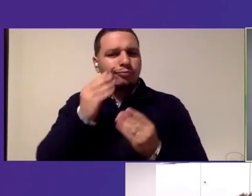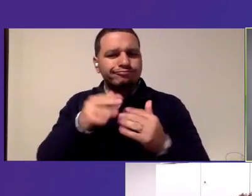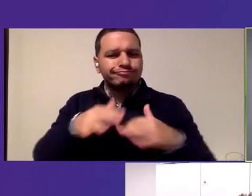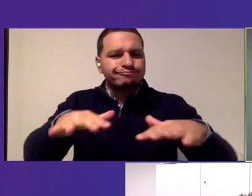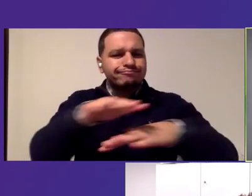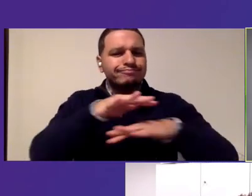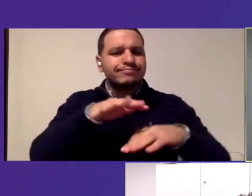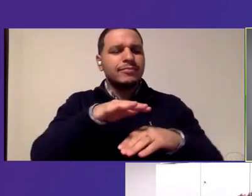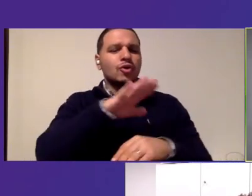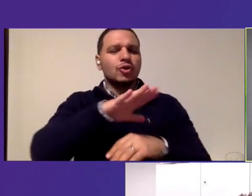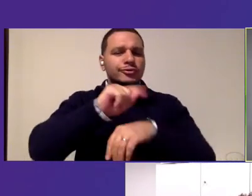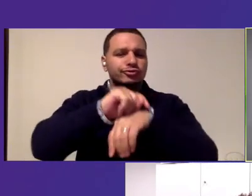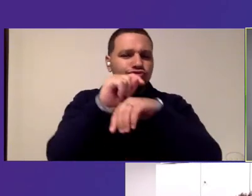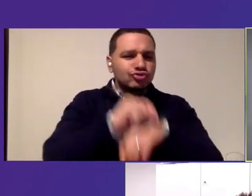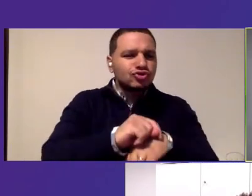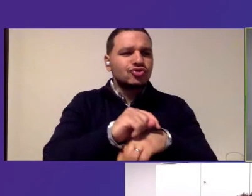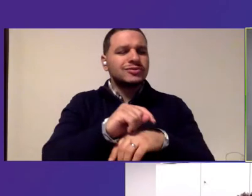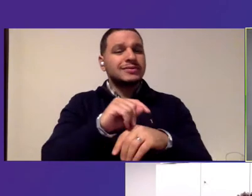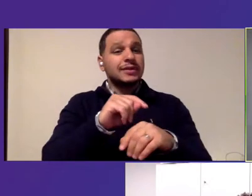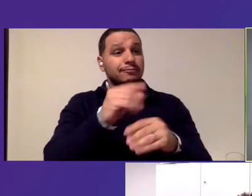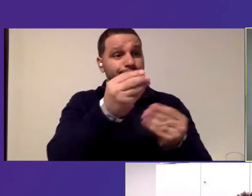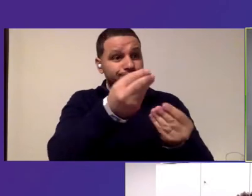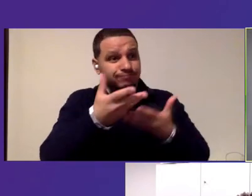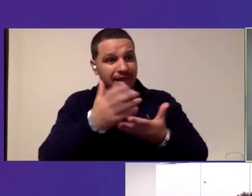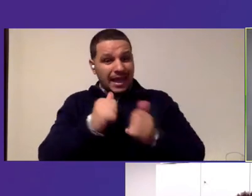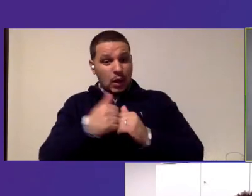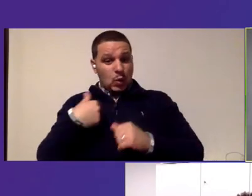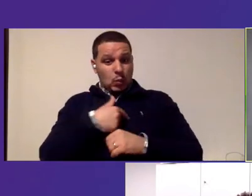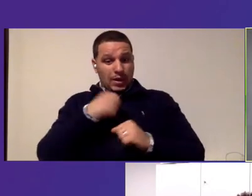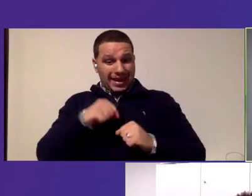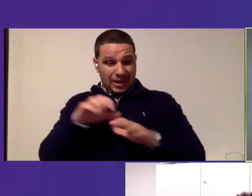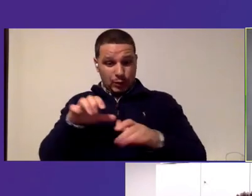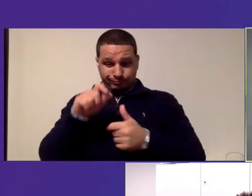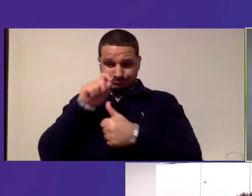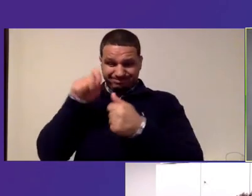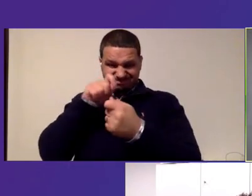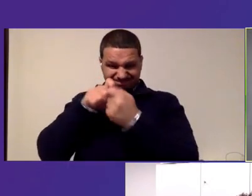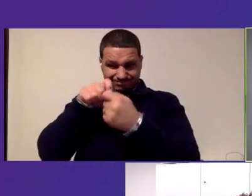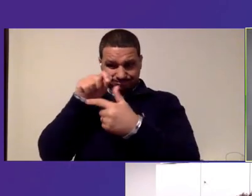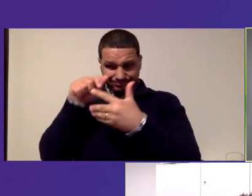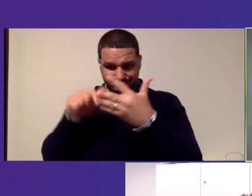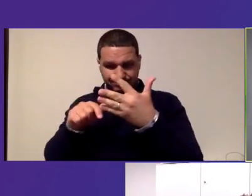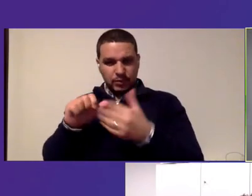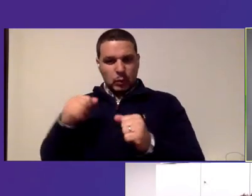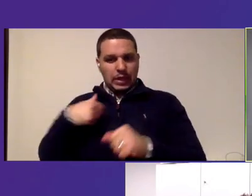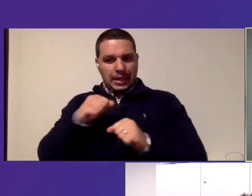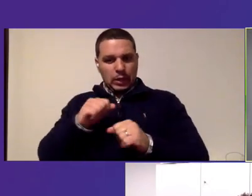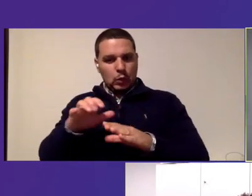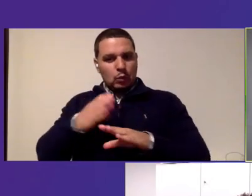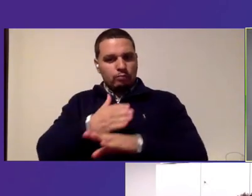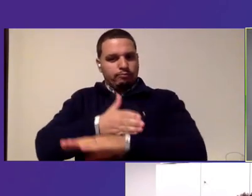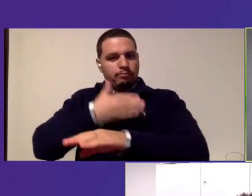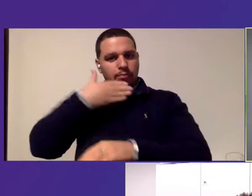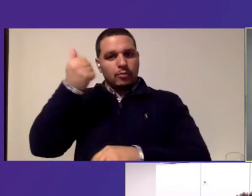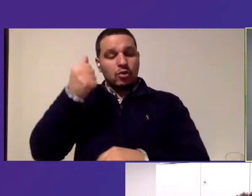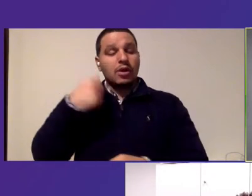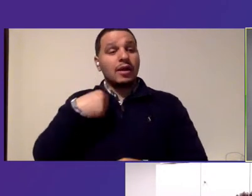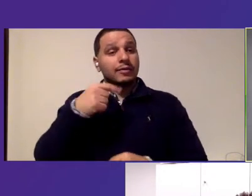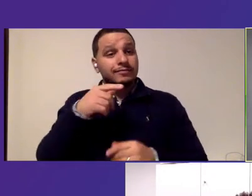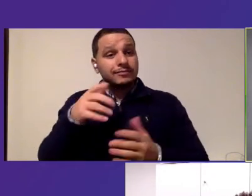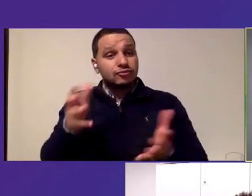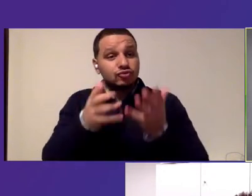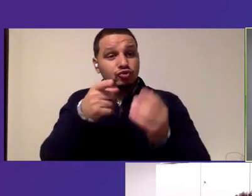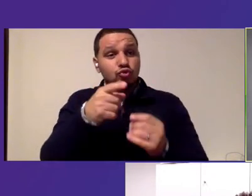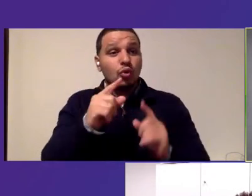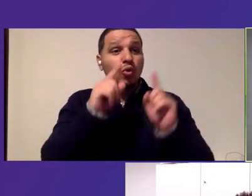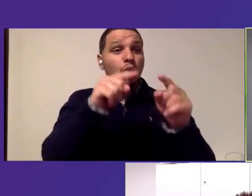many specific ways that all of us can do better. I encourage all of you, as you are revisiting our land acknowledgement each day and checking